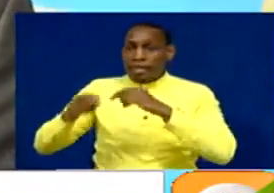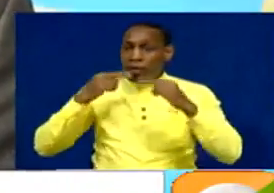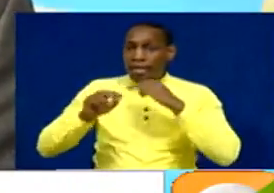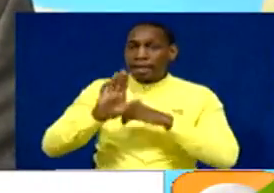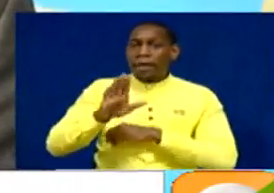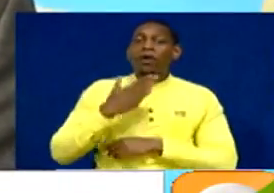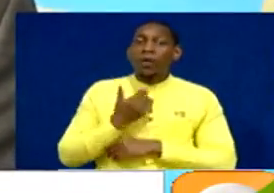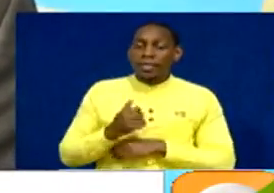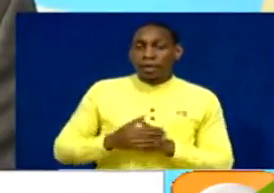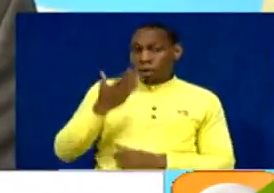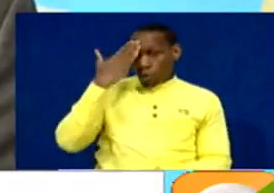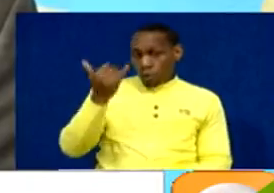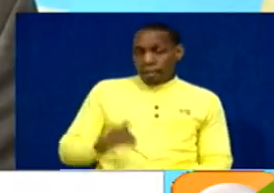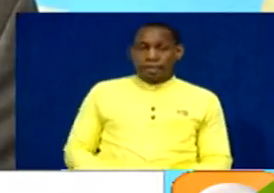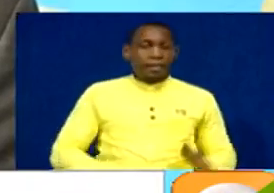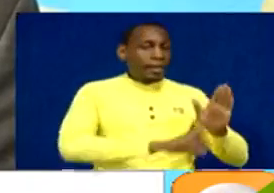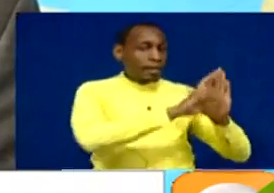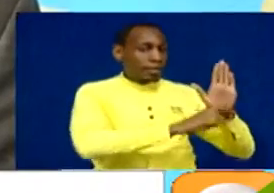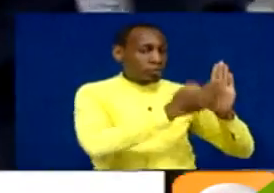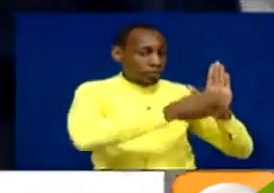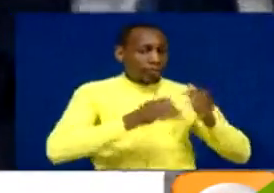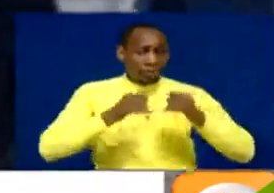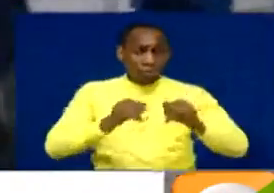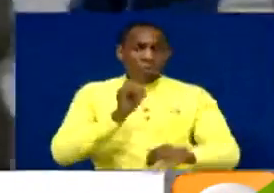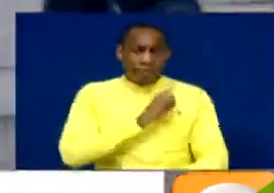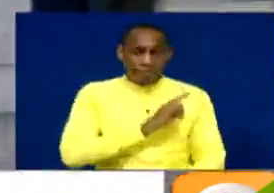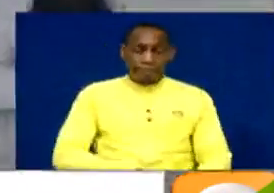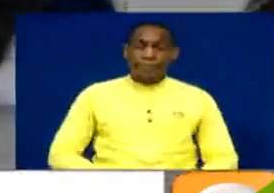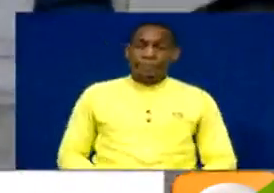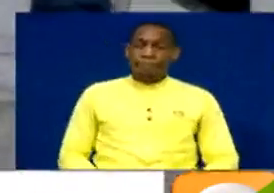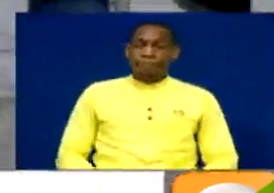hotel you are going to, because those measures will be implemented. Raquel Mugai, Citizen.